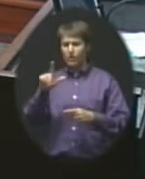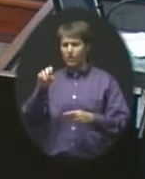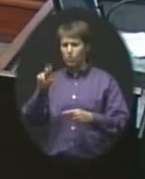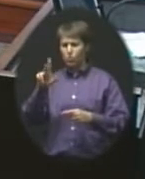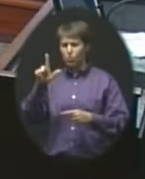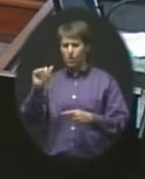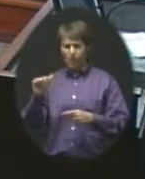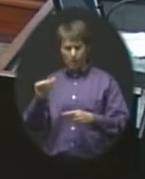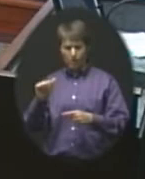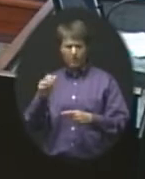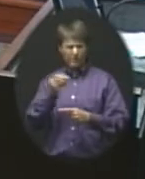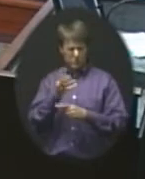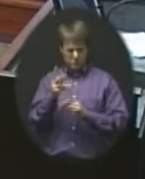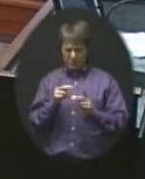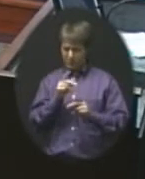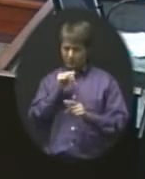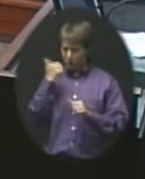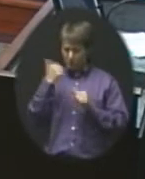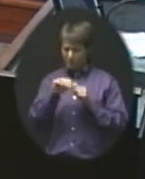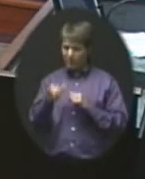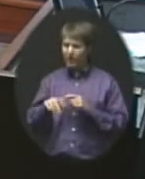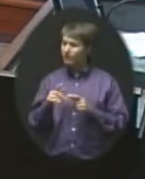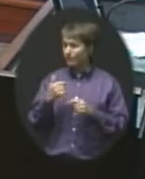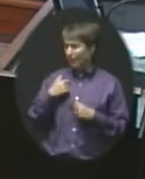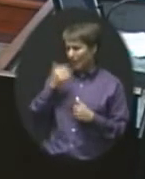Very few people remember that. Say I don't.